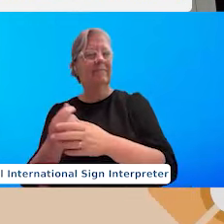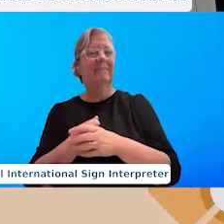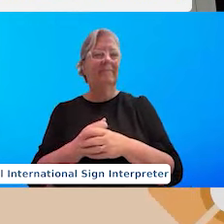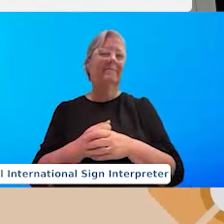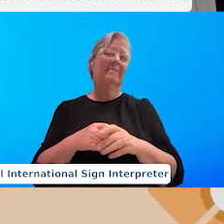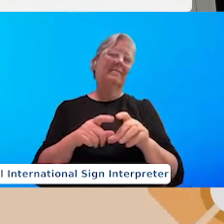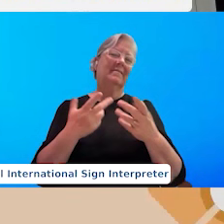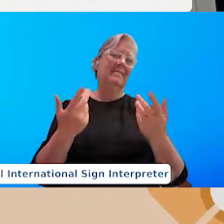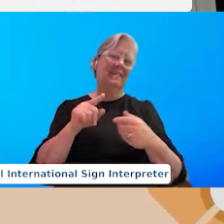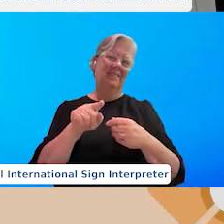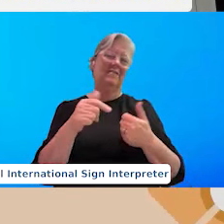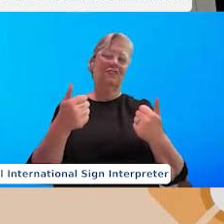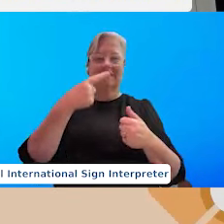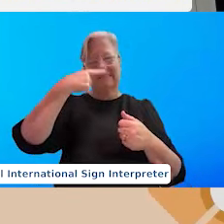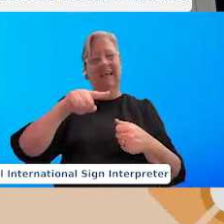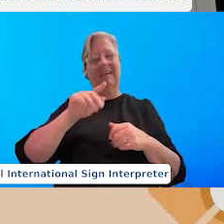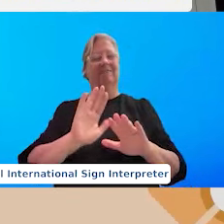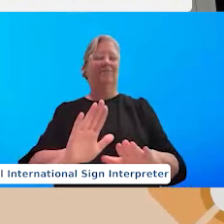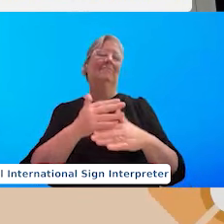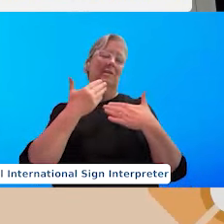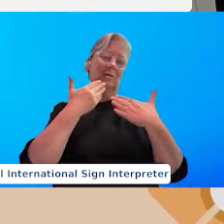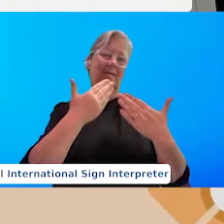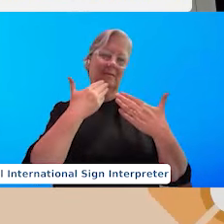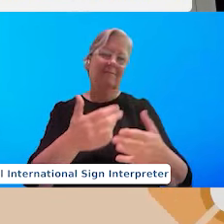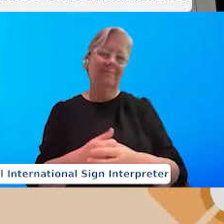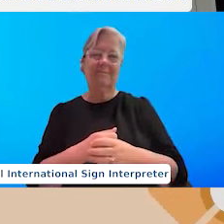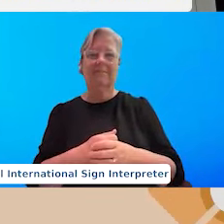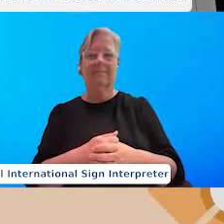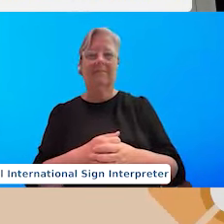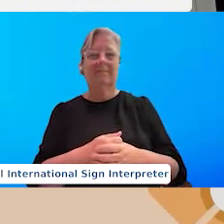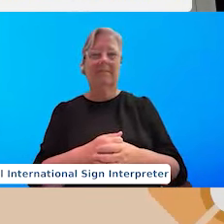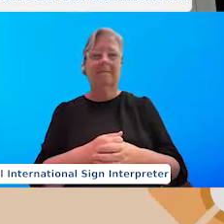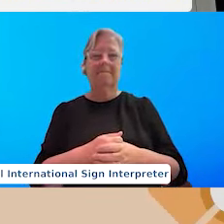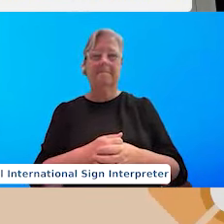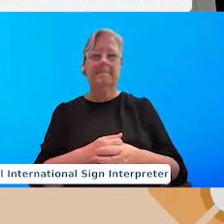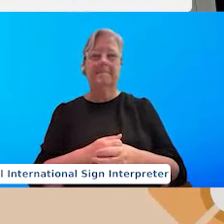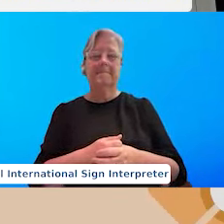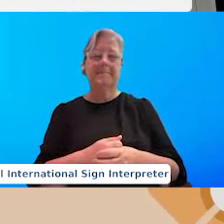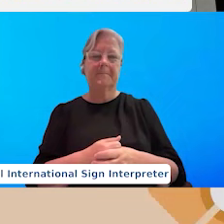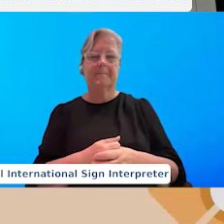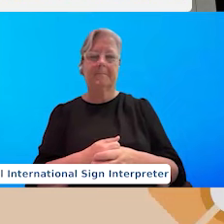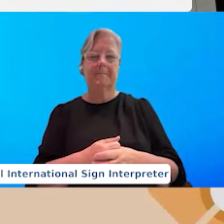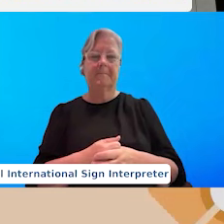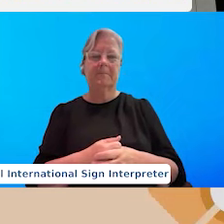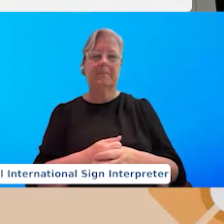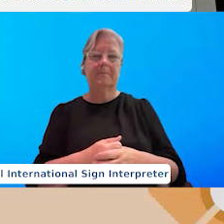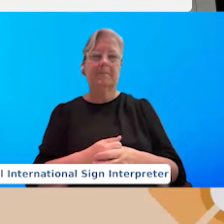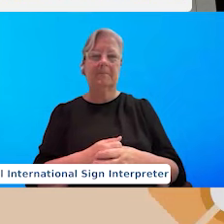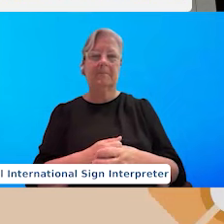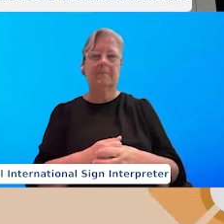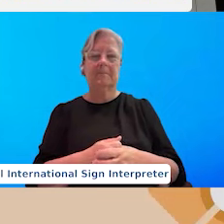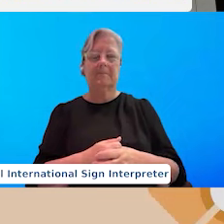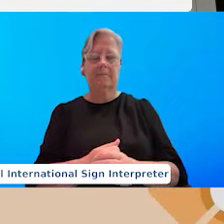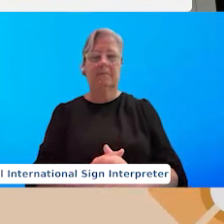all of this policy to translate that the rights of people with disabilities become real.